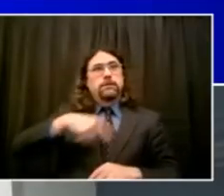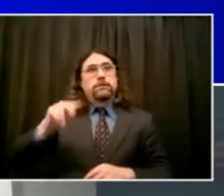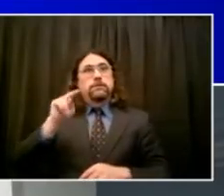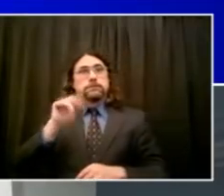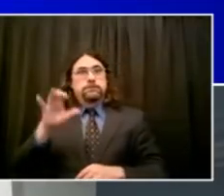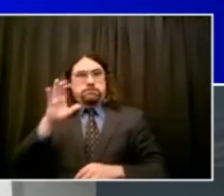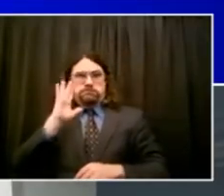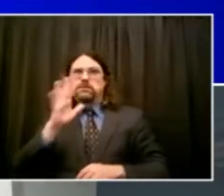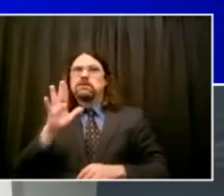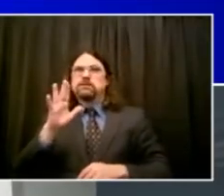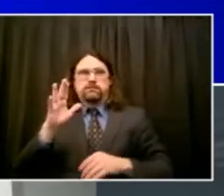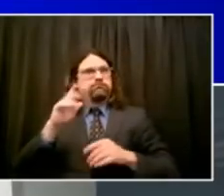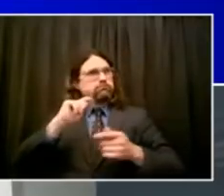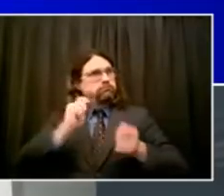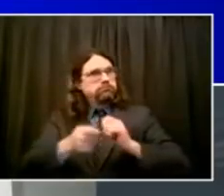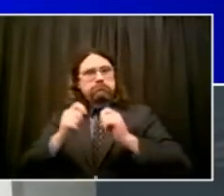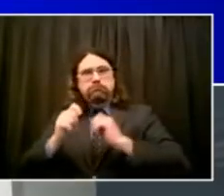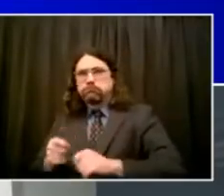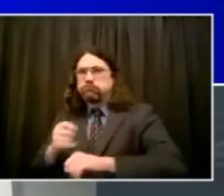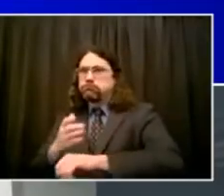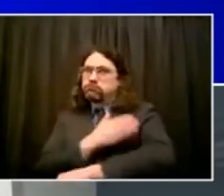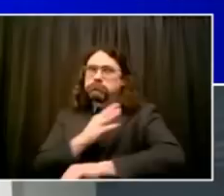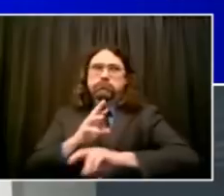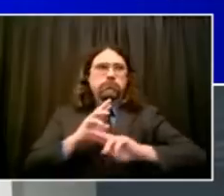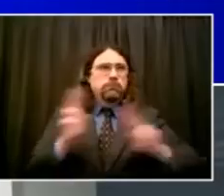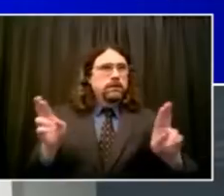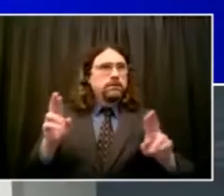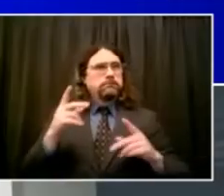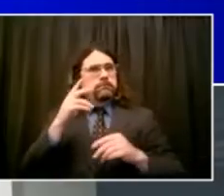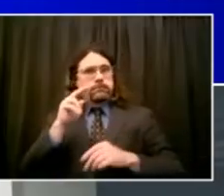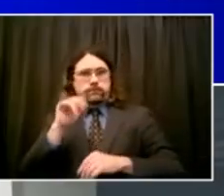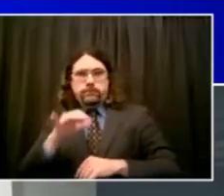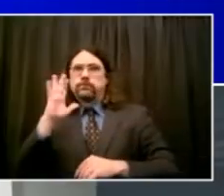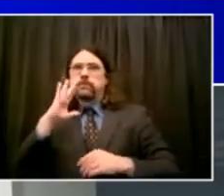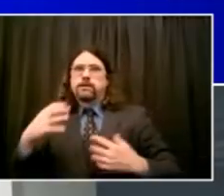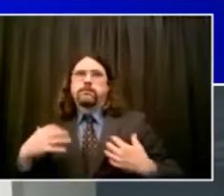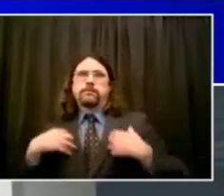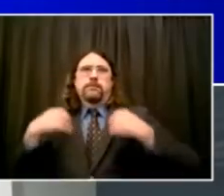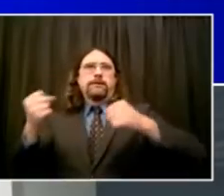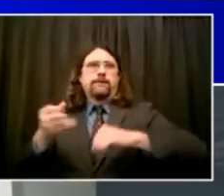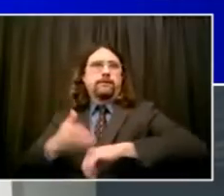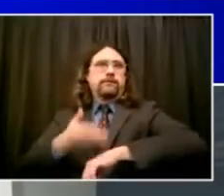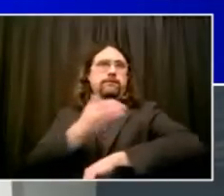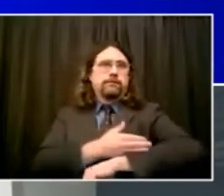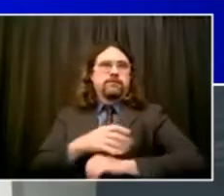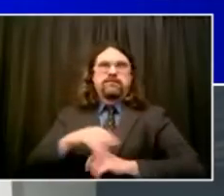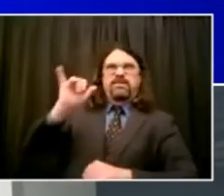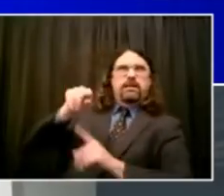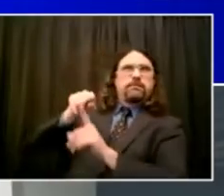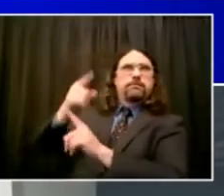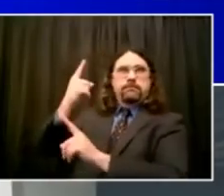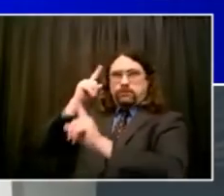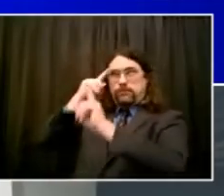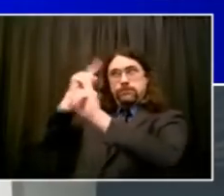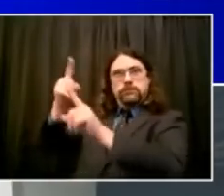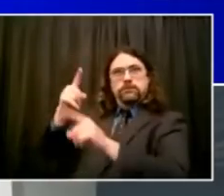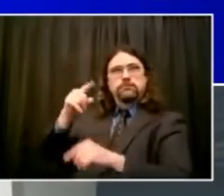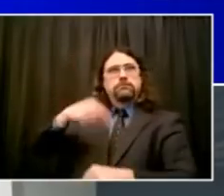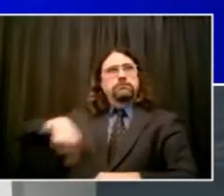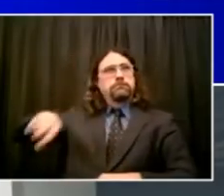part of our recovery process, we're going to look at how to maximize home-based care rather than nursing home care so we can support our seniors